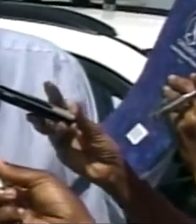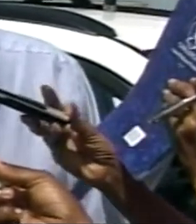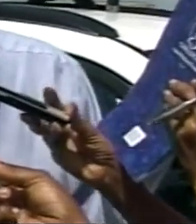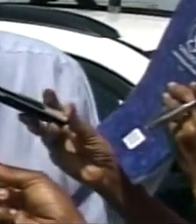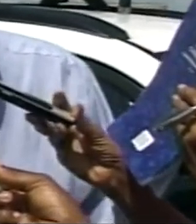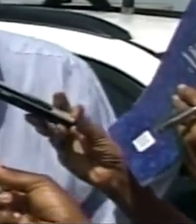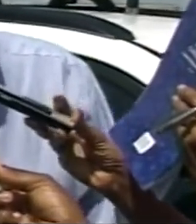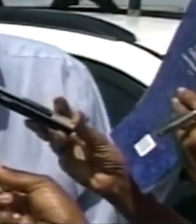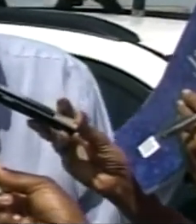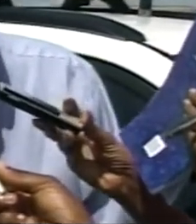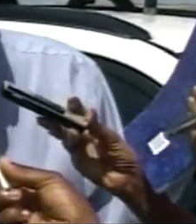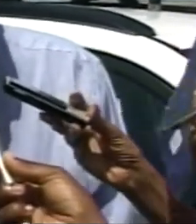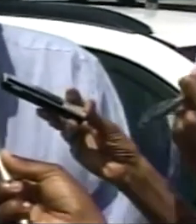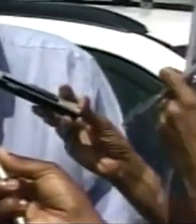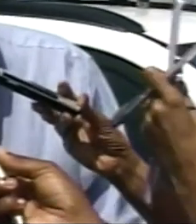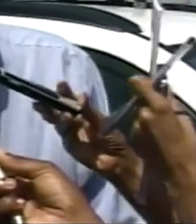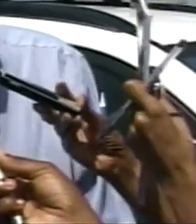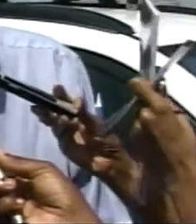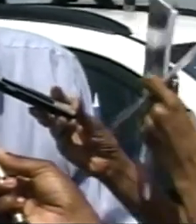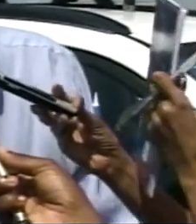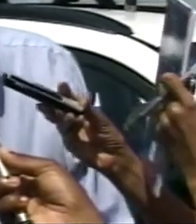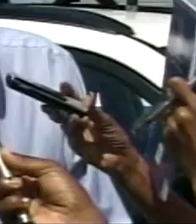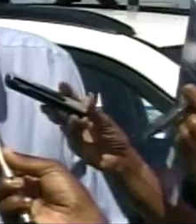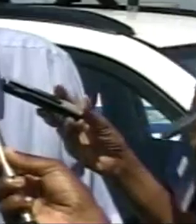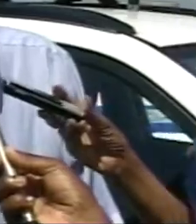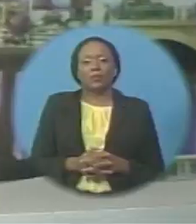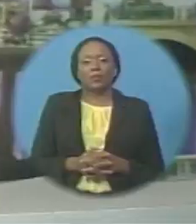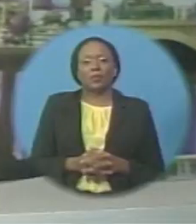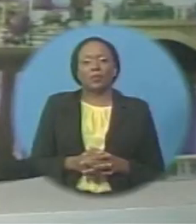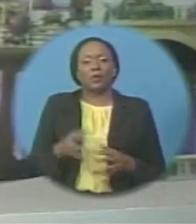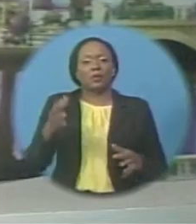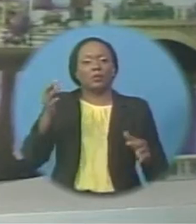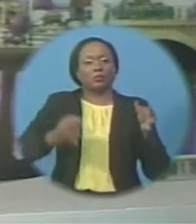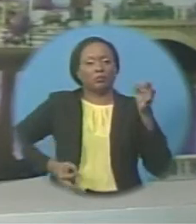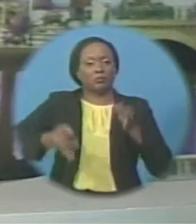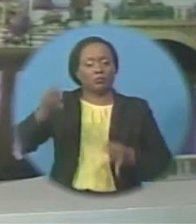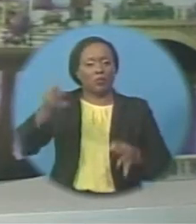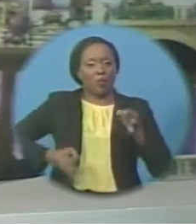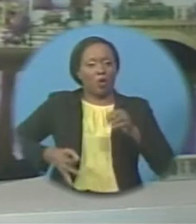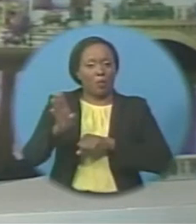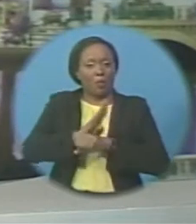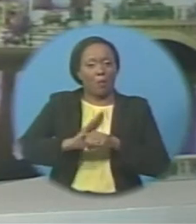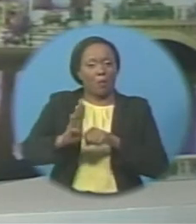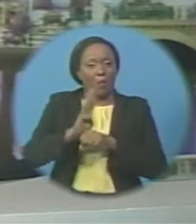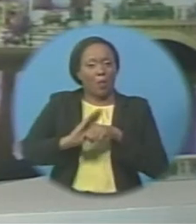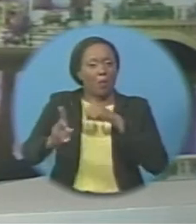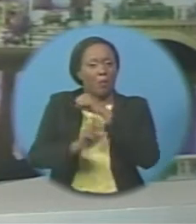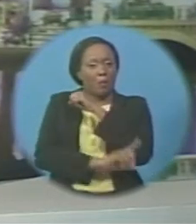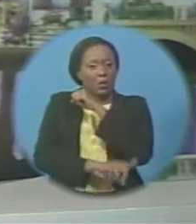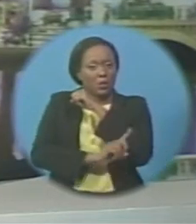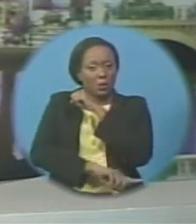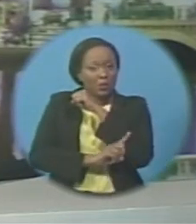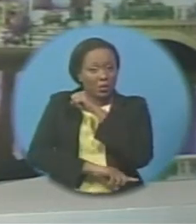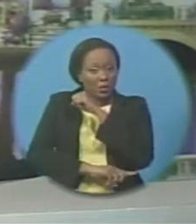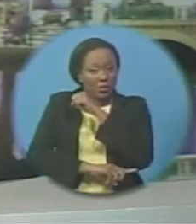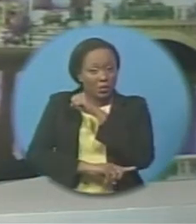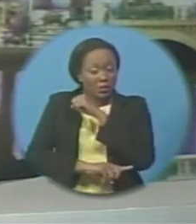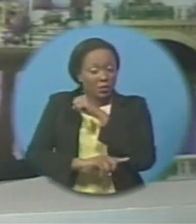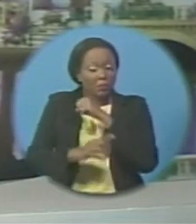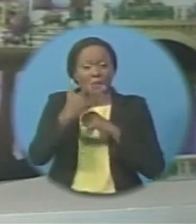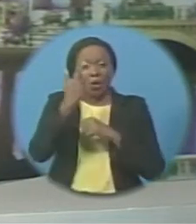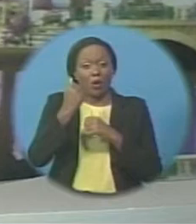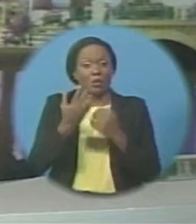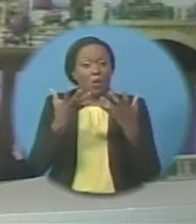work collaboratively to secure our future. The local judicial system imparts punishment not only to deter